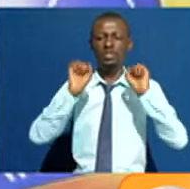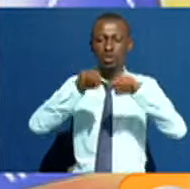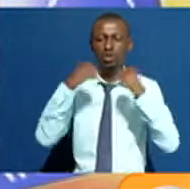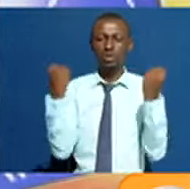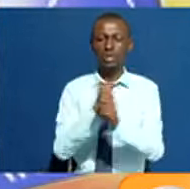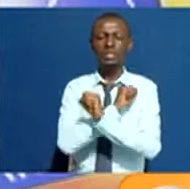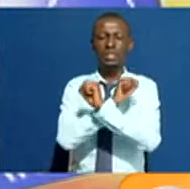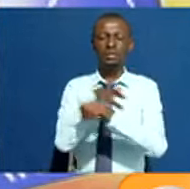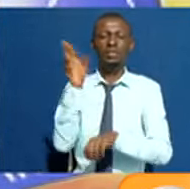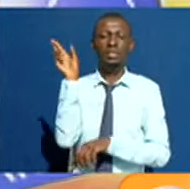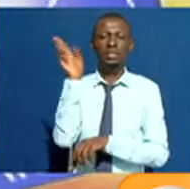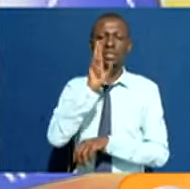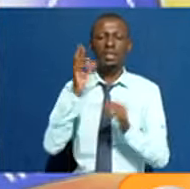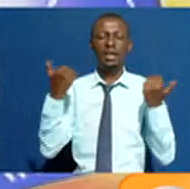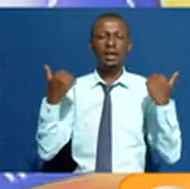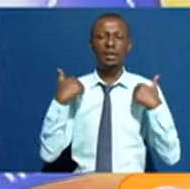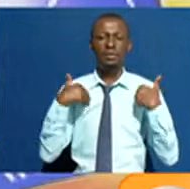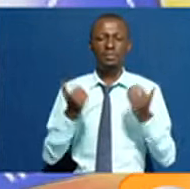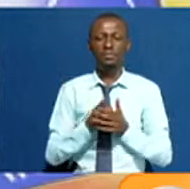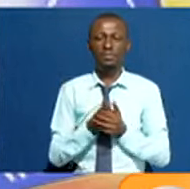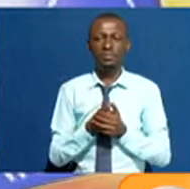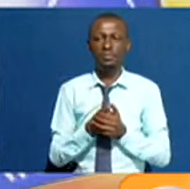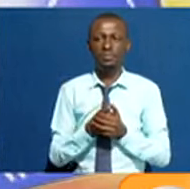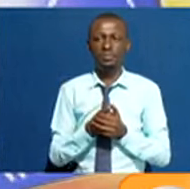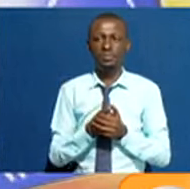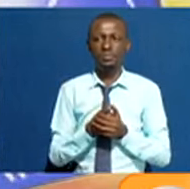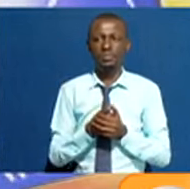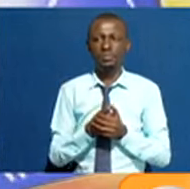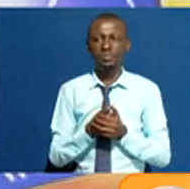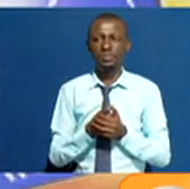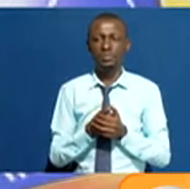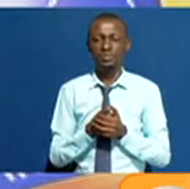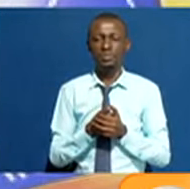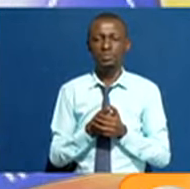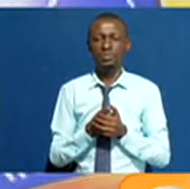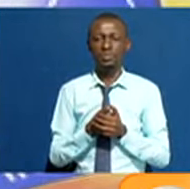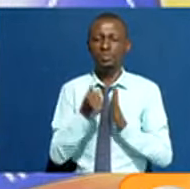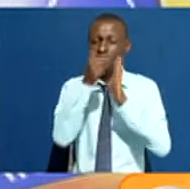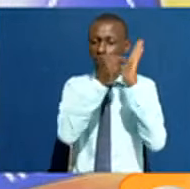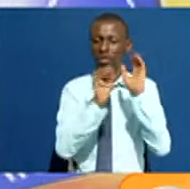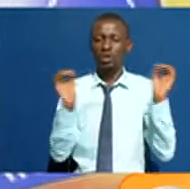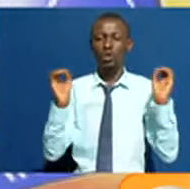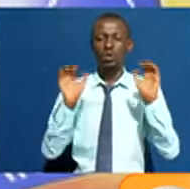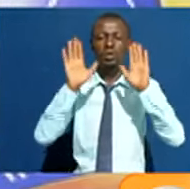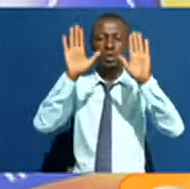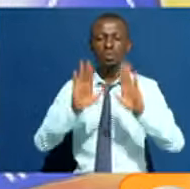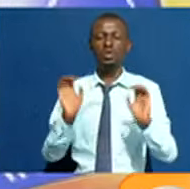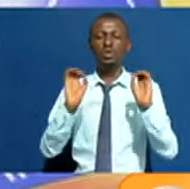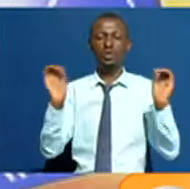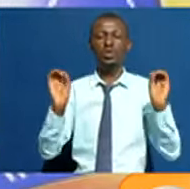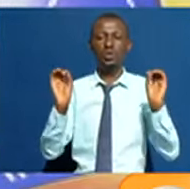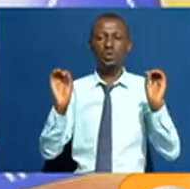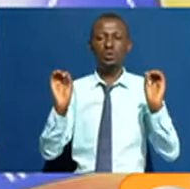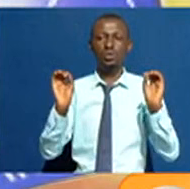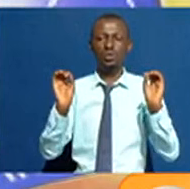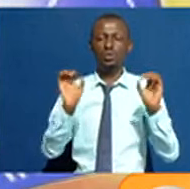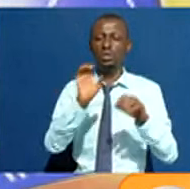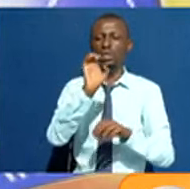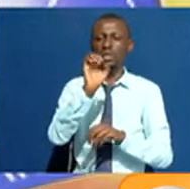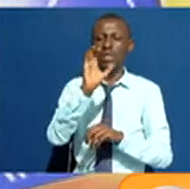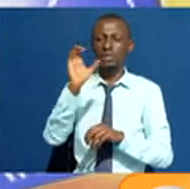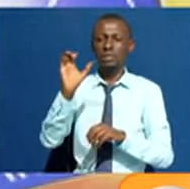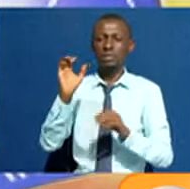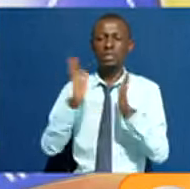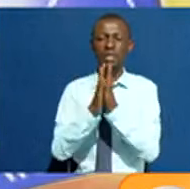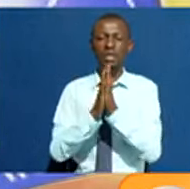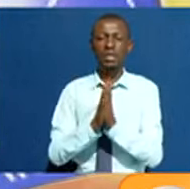society. Without this, it will not make much sense to have anti-graft and criminal justice actors paid